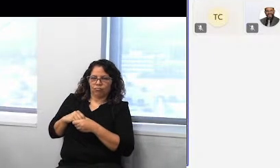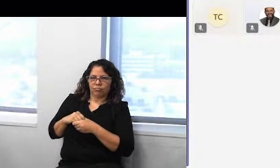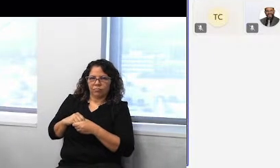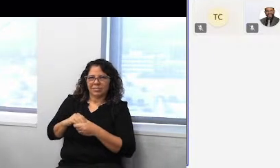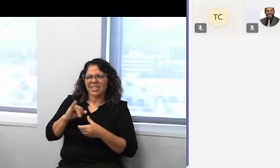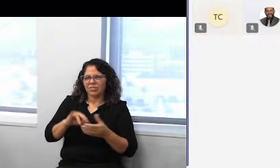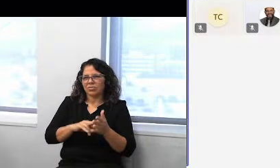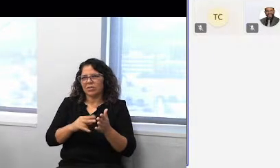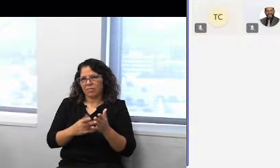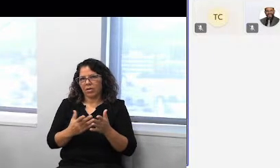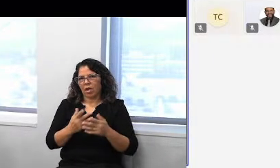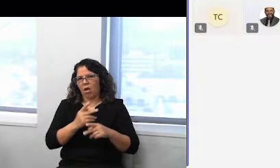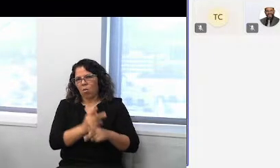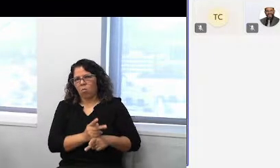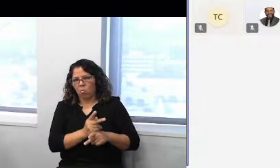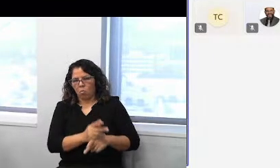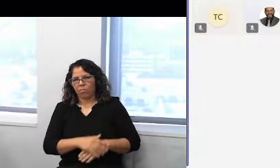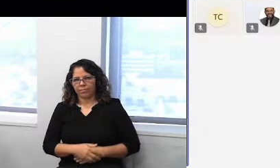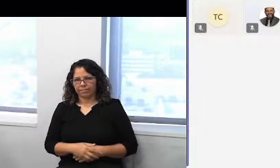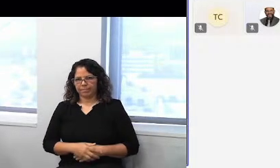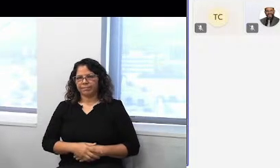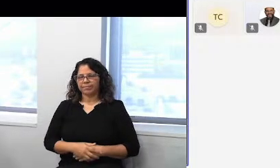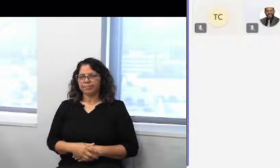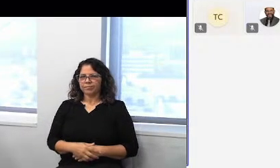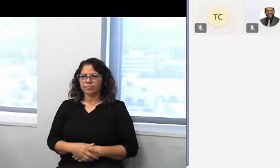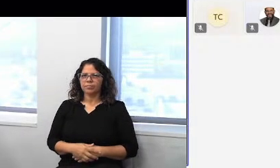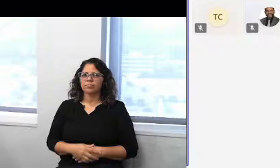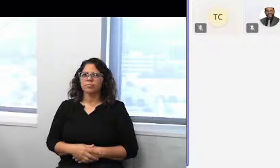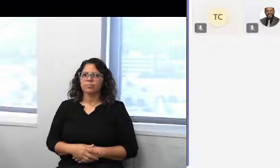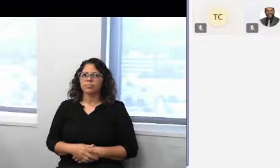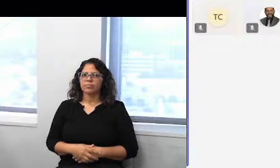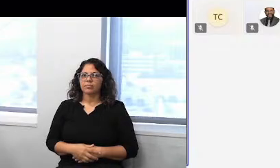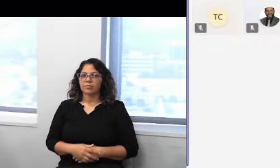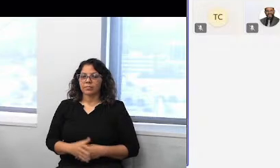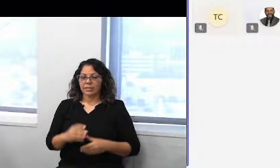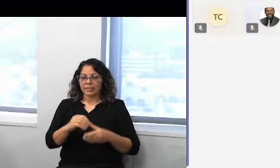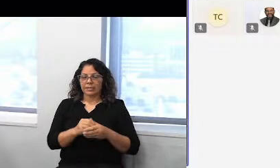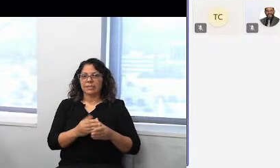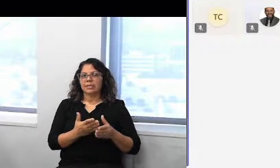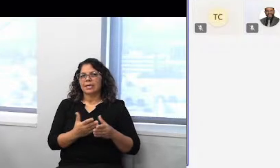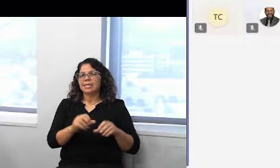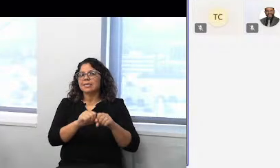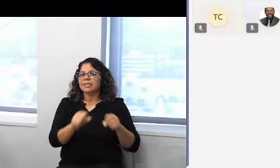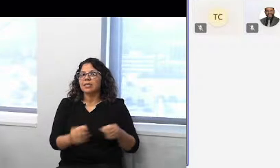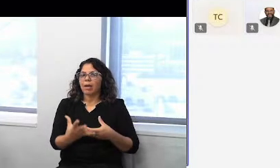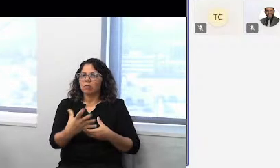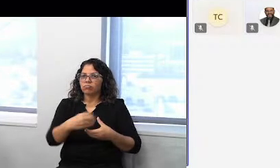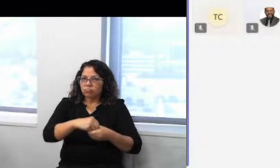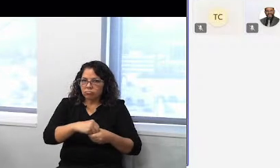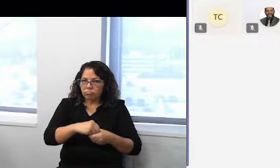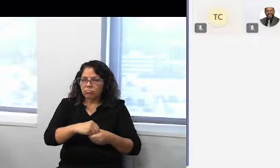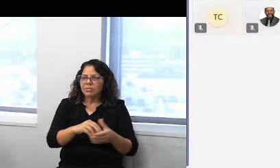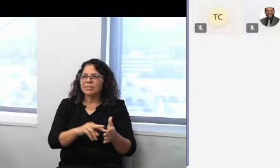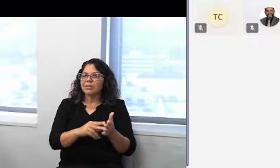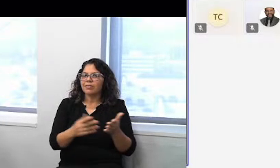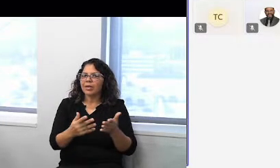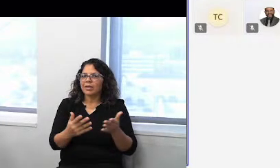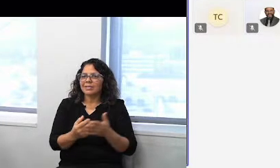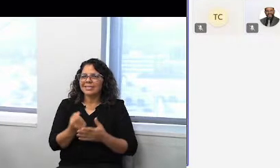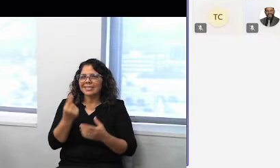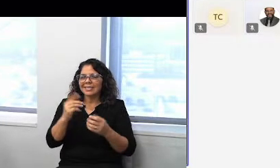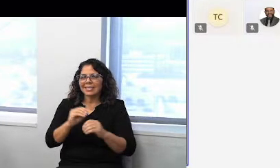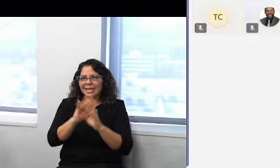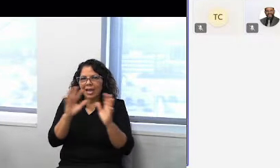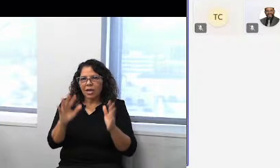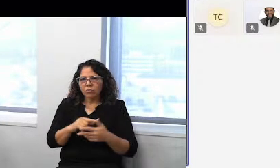system planning perspective, to finalize what I'm referring to, having a clear understanding on the three main components. What